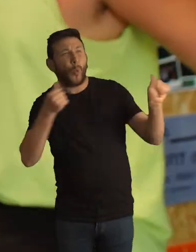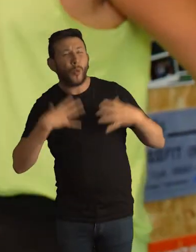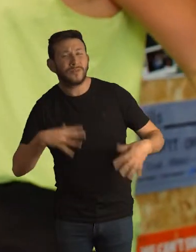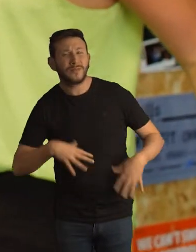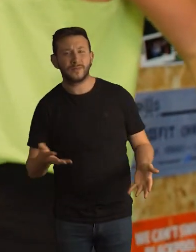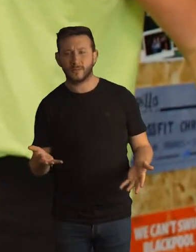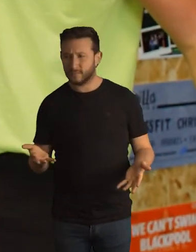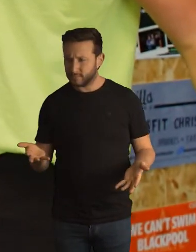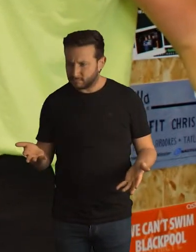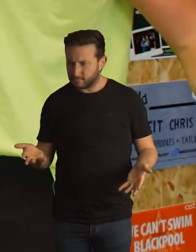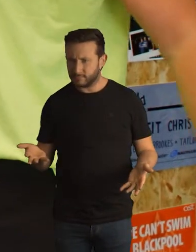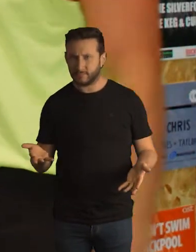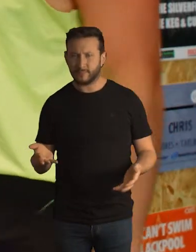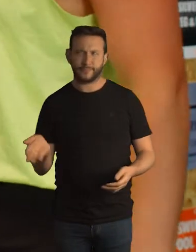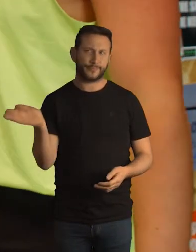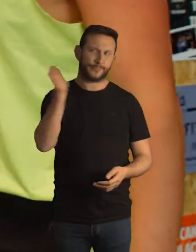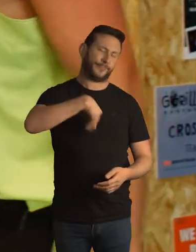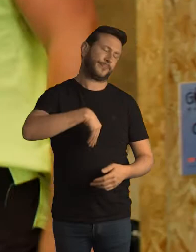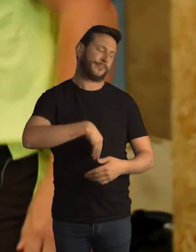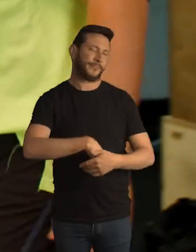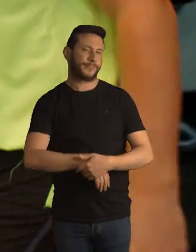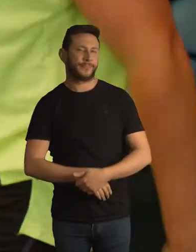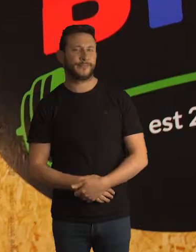kit. Come on, let's go.